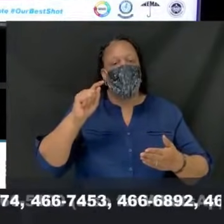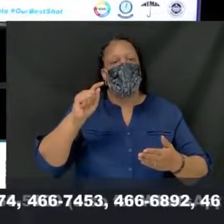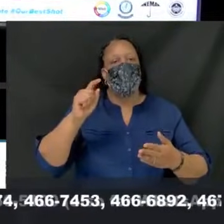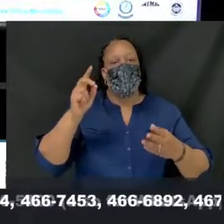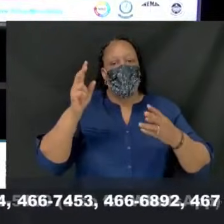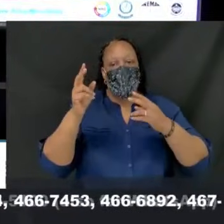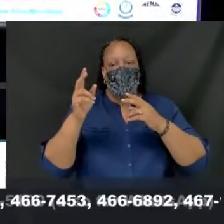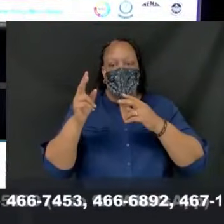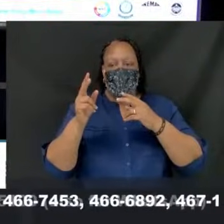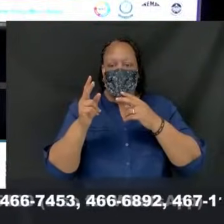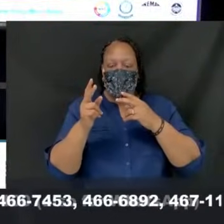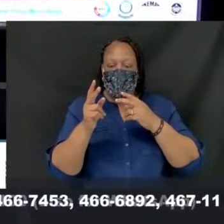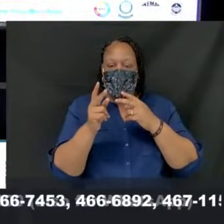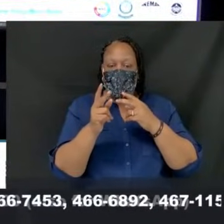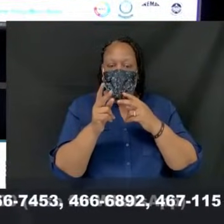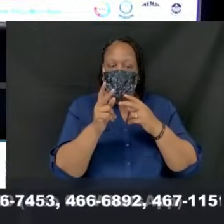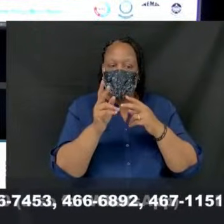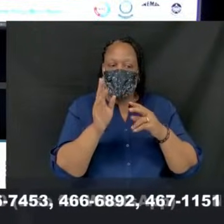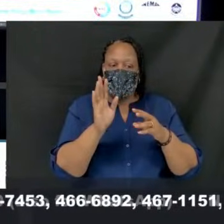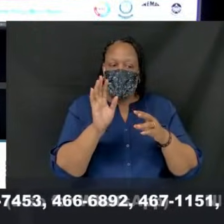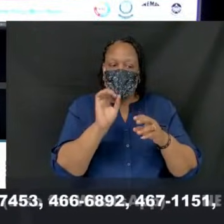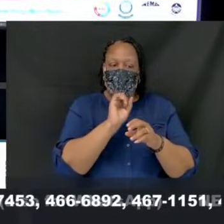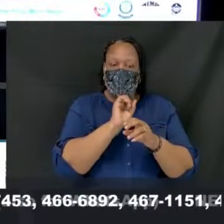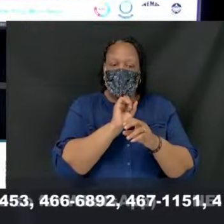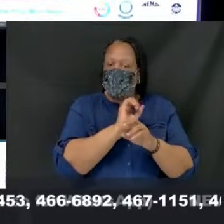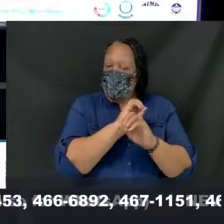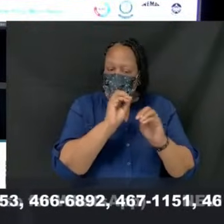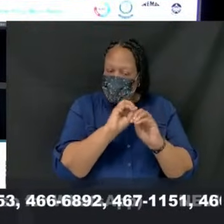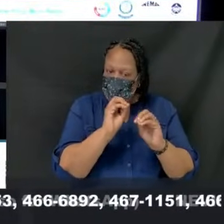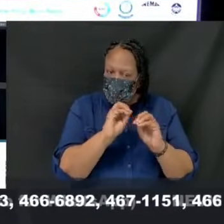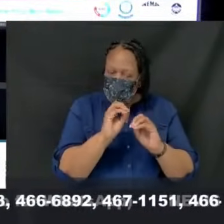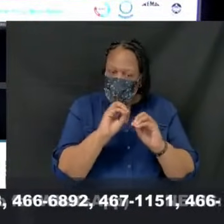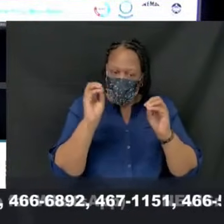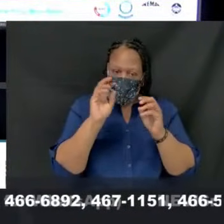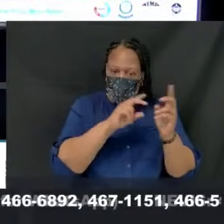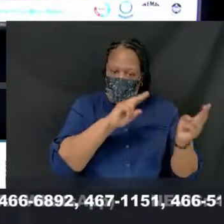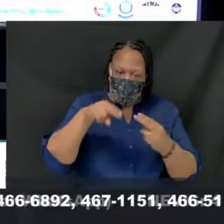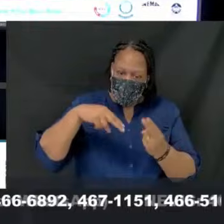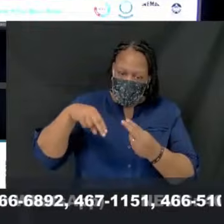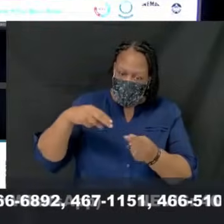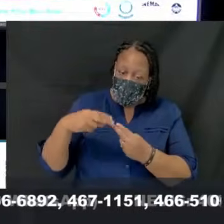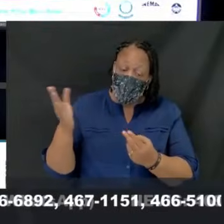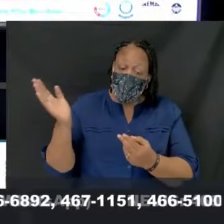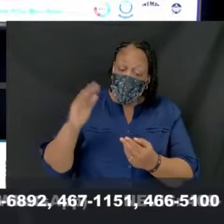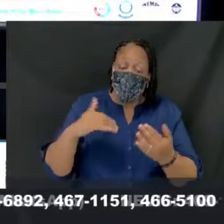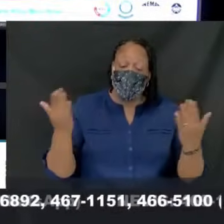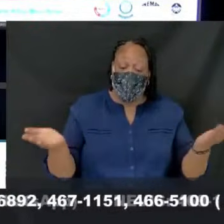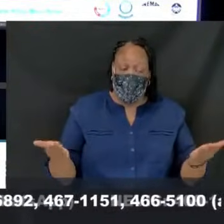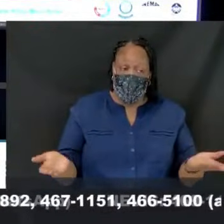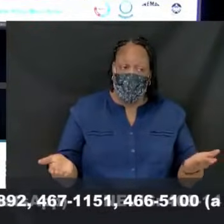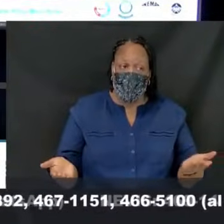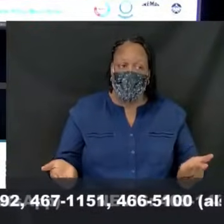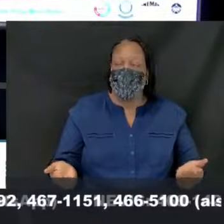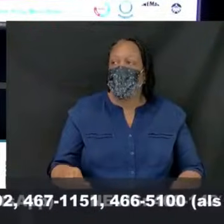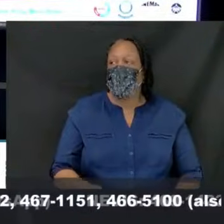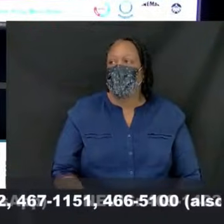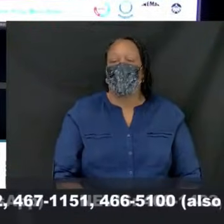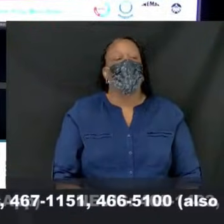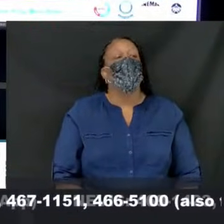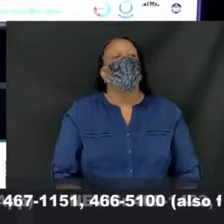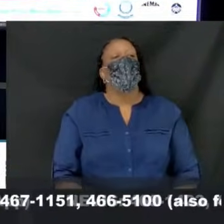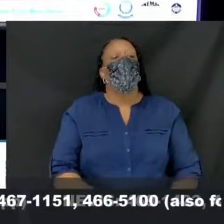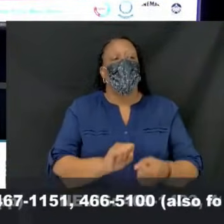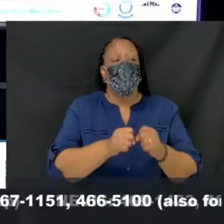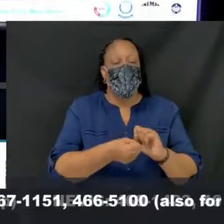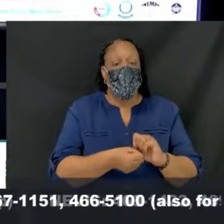a peaceful hurricane 2021 Atlantic hurricane season that we have had so far. I hope I'm not talking ahead of